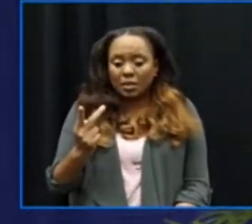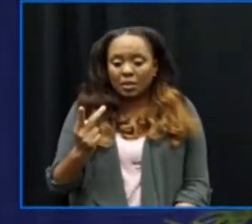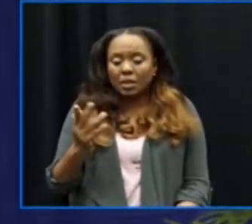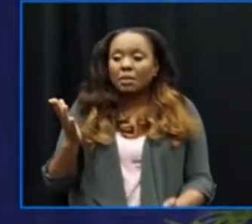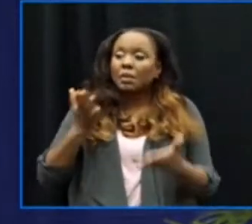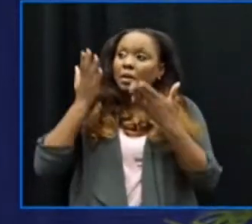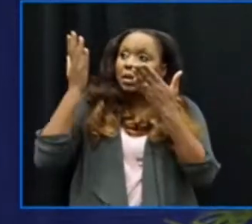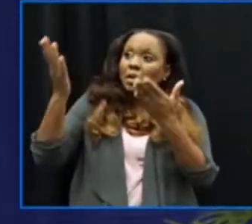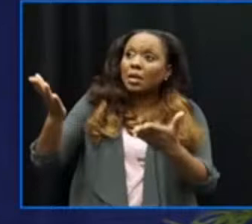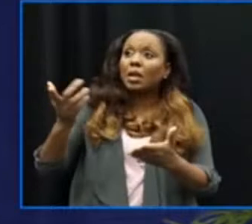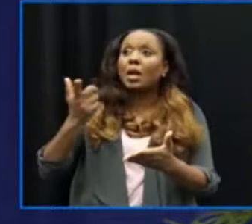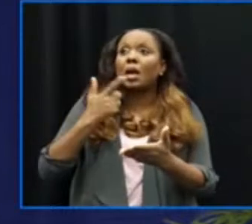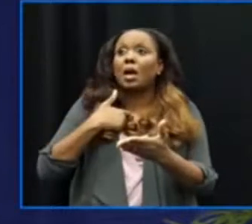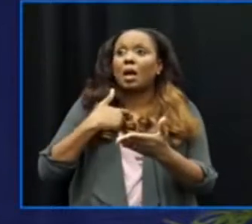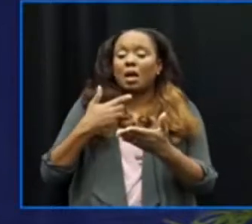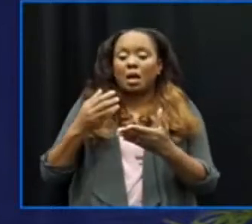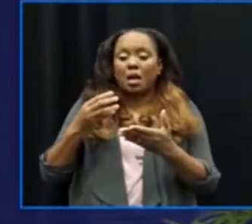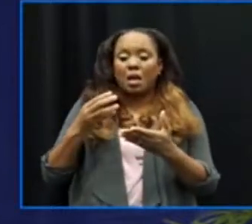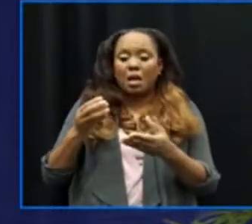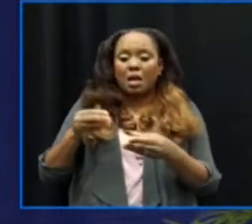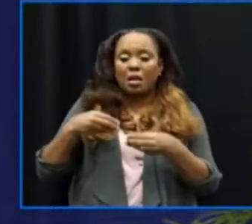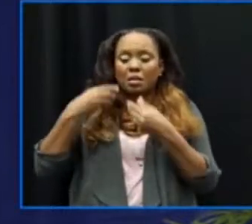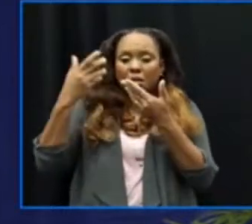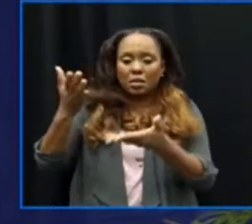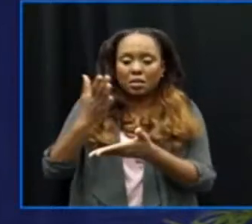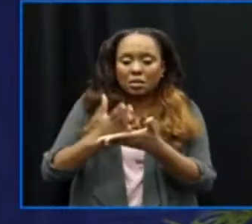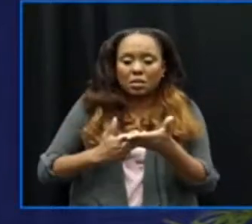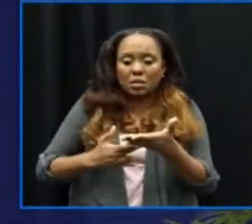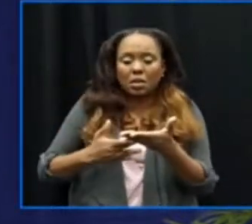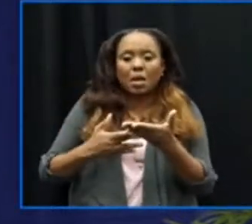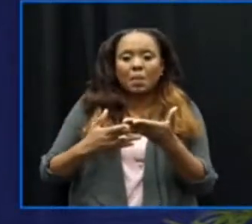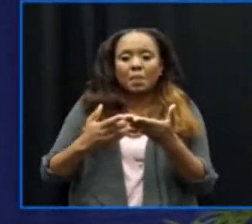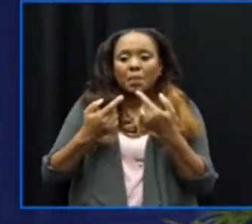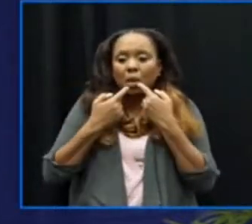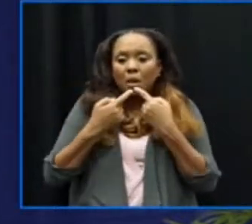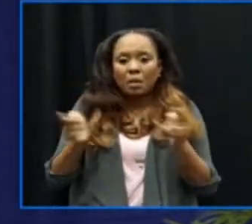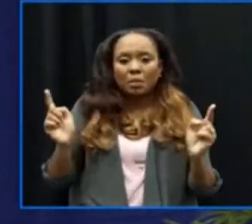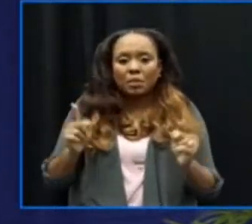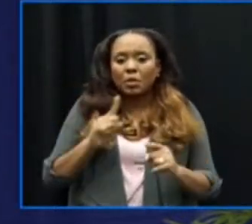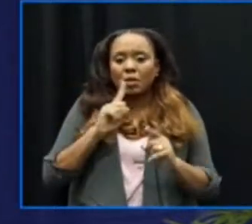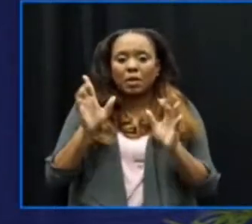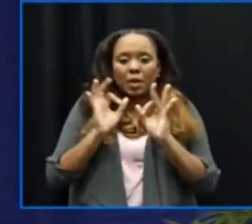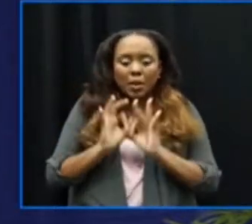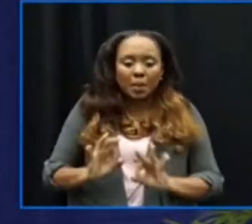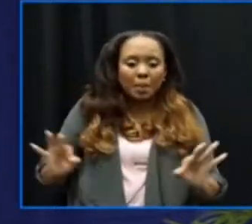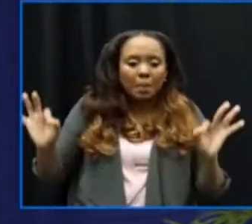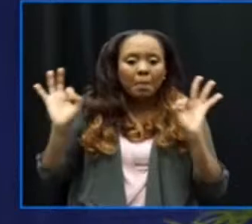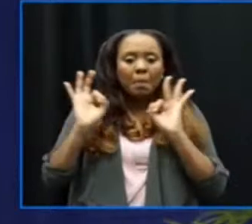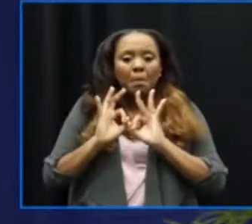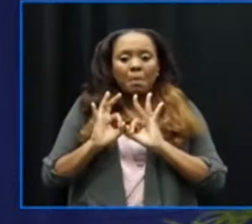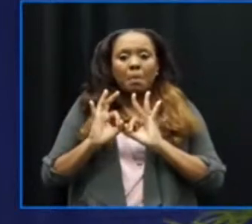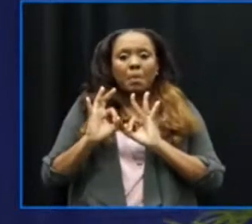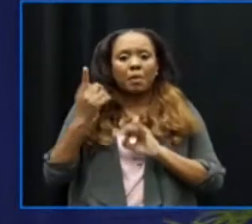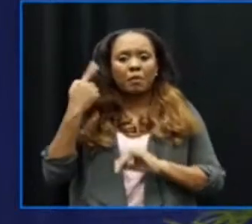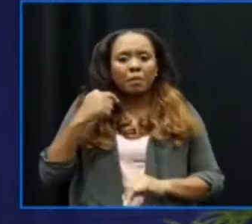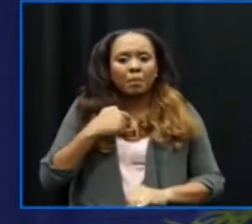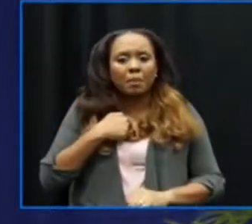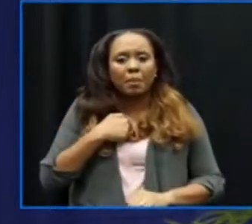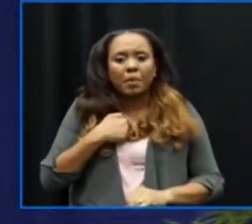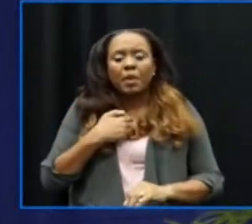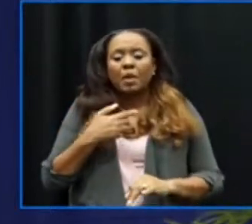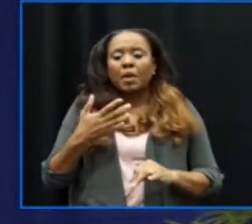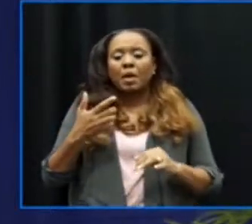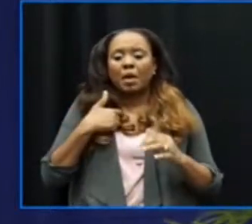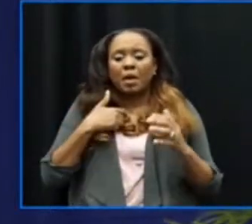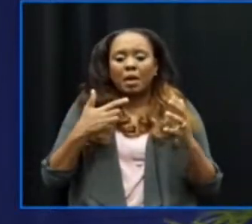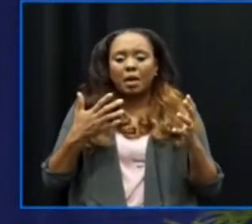obviously only offer some initial comments at this stage. As you would appreciate, this is too important of an issue not to have full discussion,